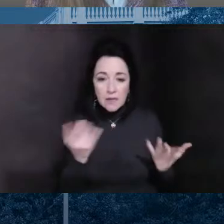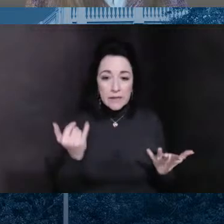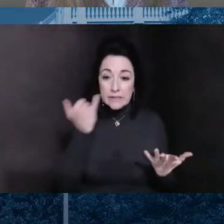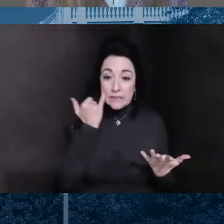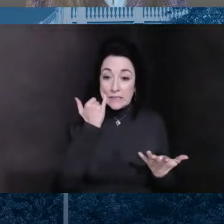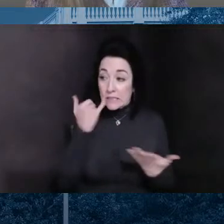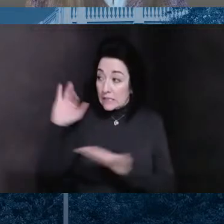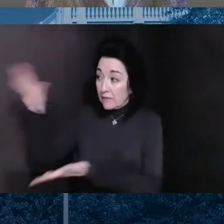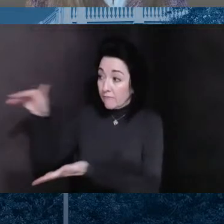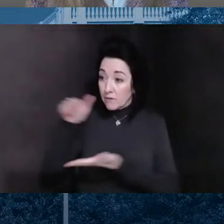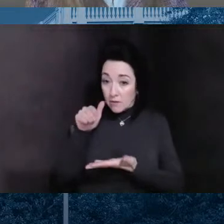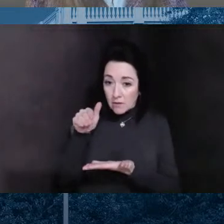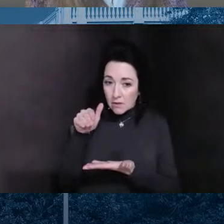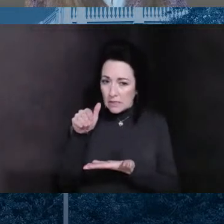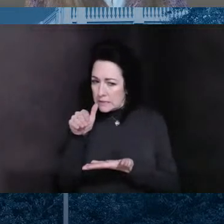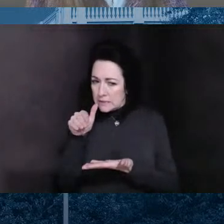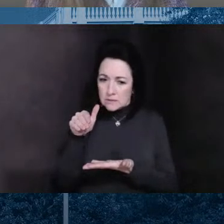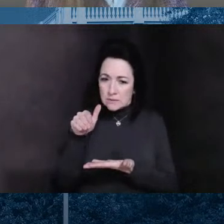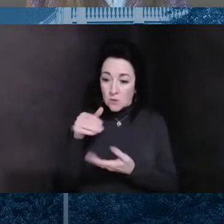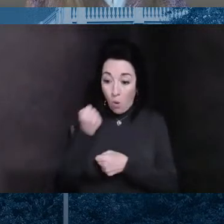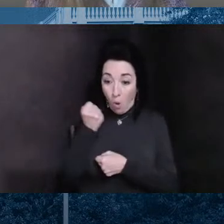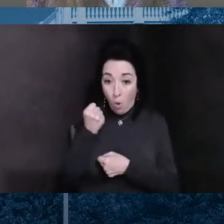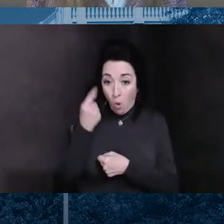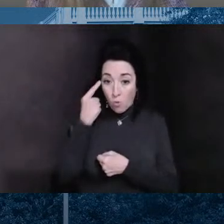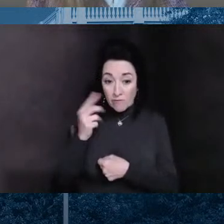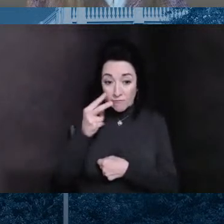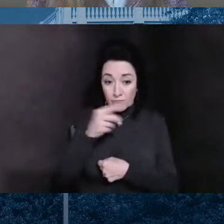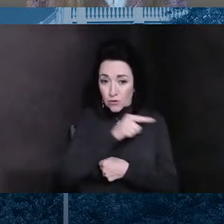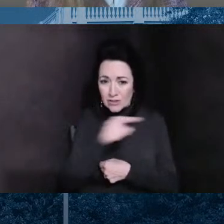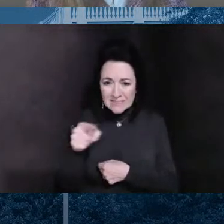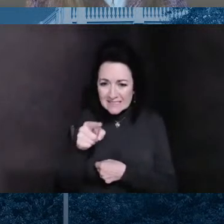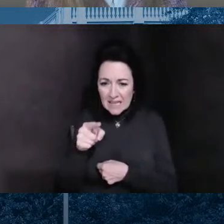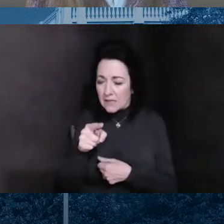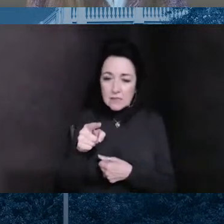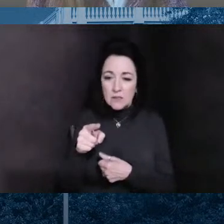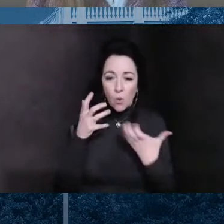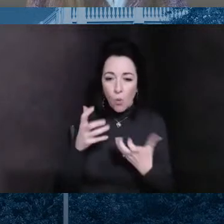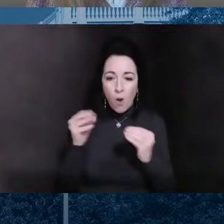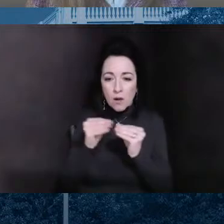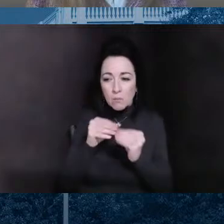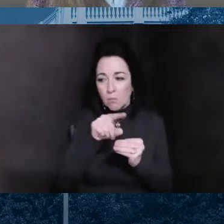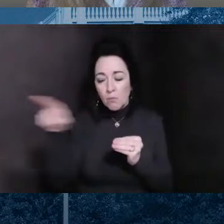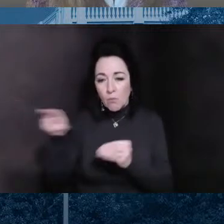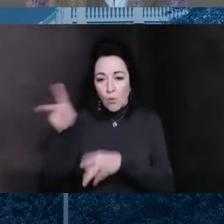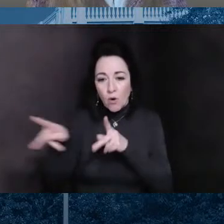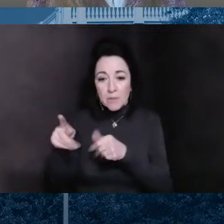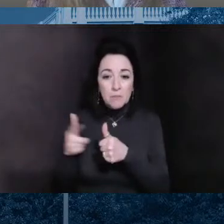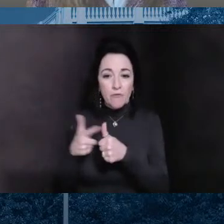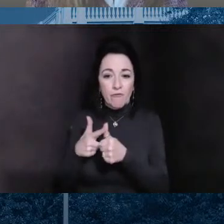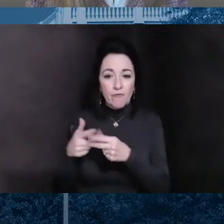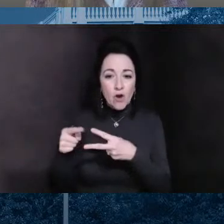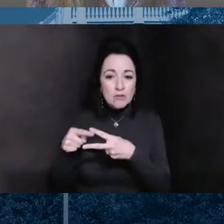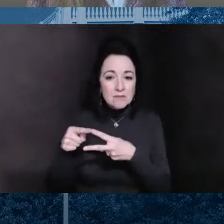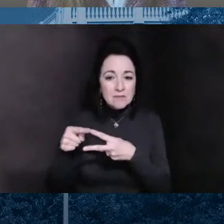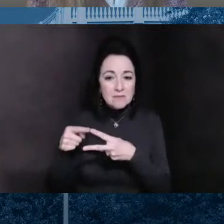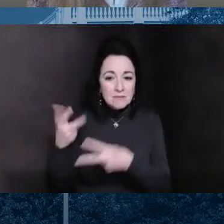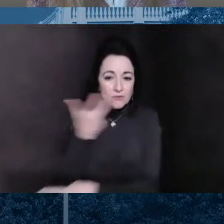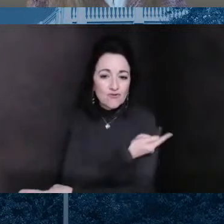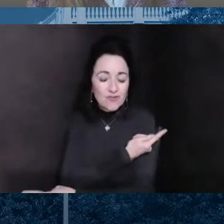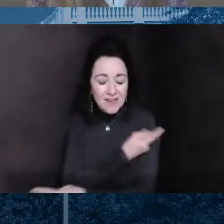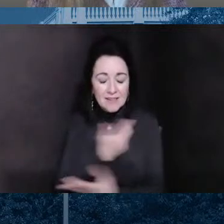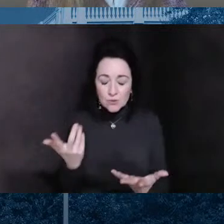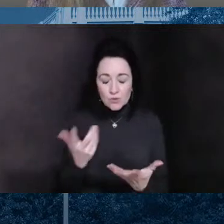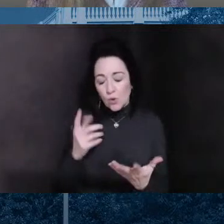increasing, those second doses are going to crowd out doing more first doses. That's just the simple math of